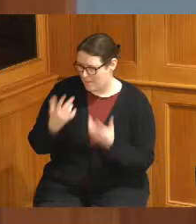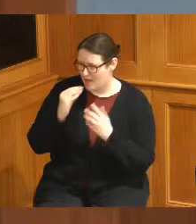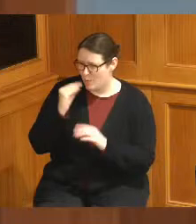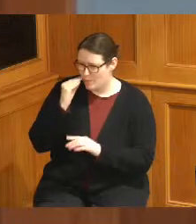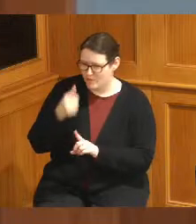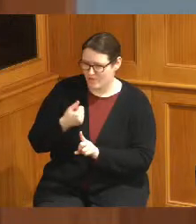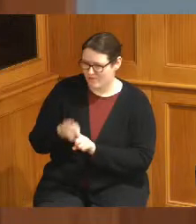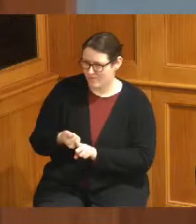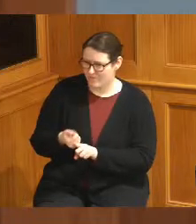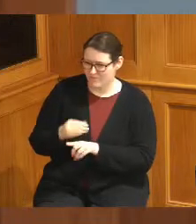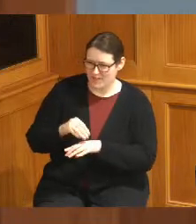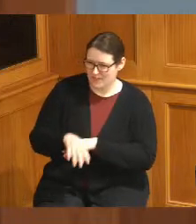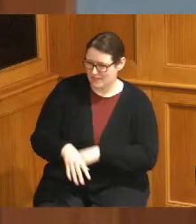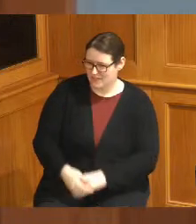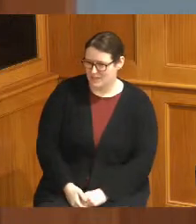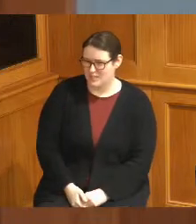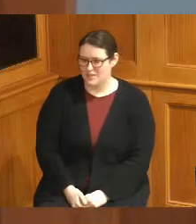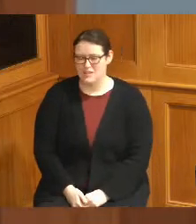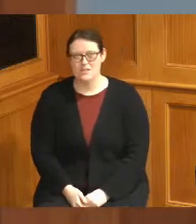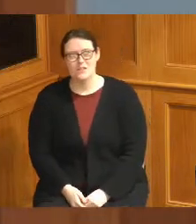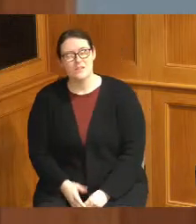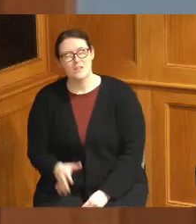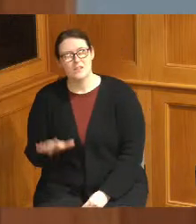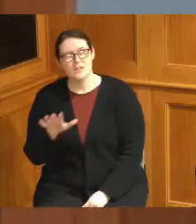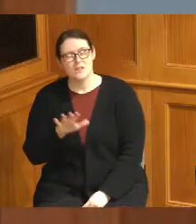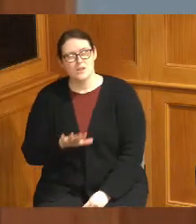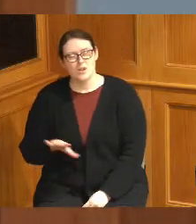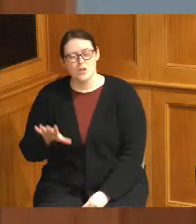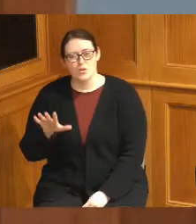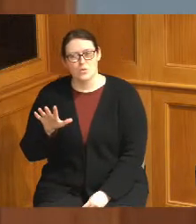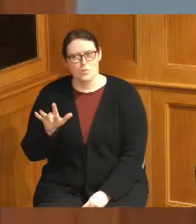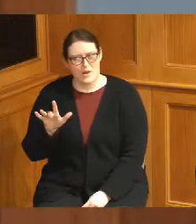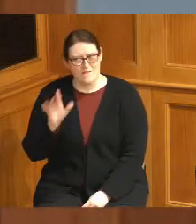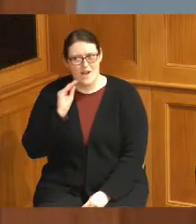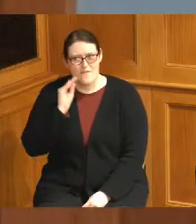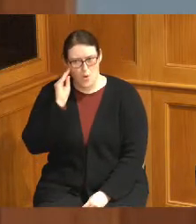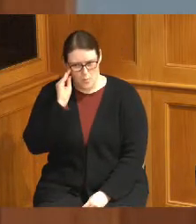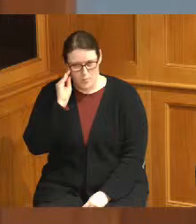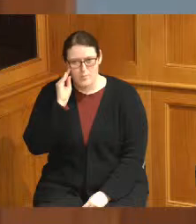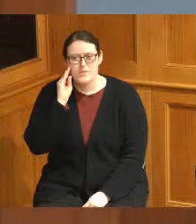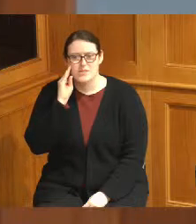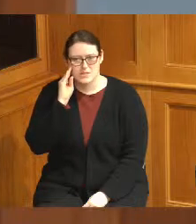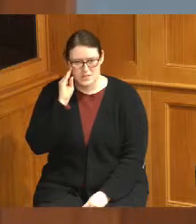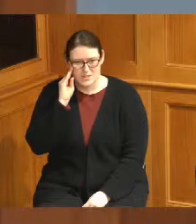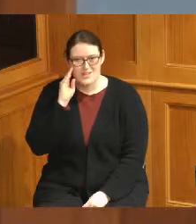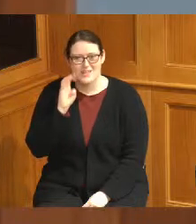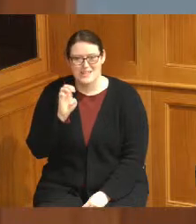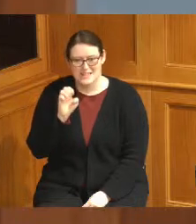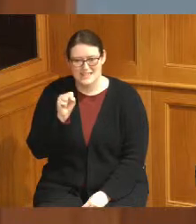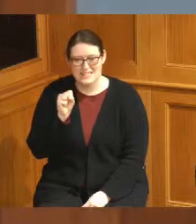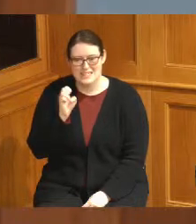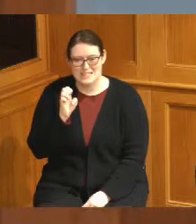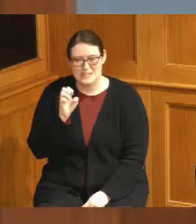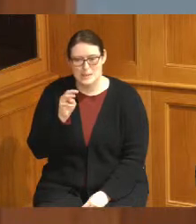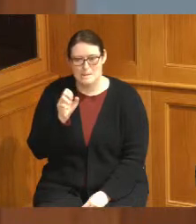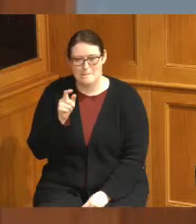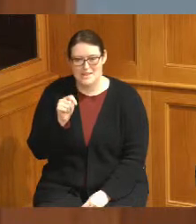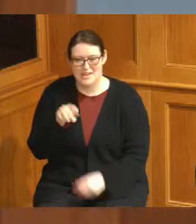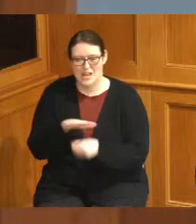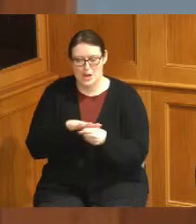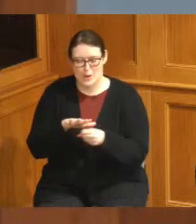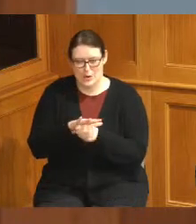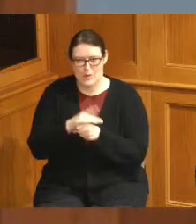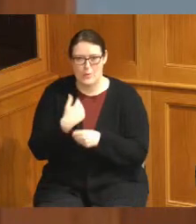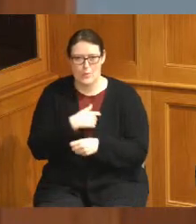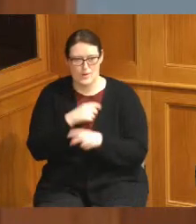impacted? There are approximately 25 homes that are in the easement area. We've had the easements assessed, so